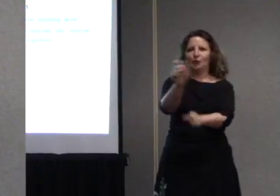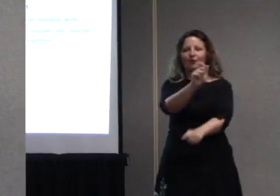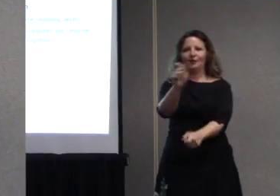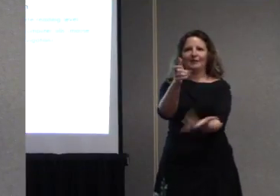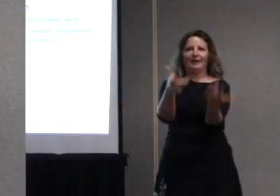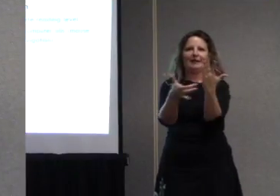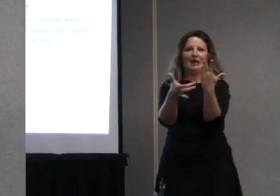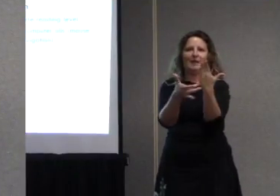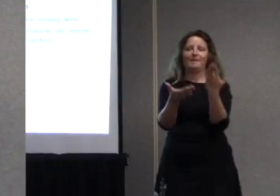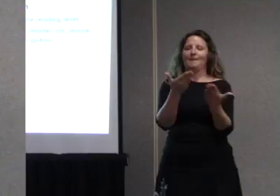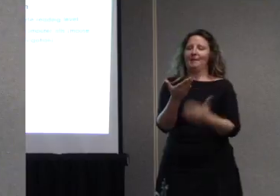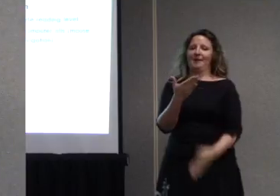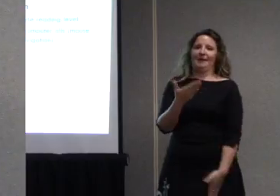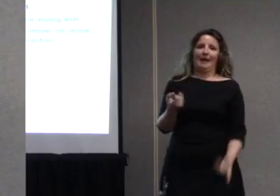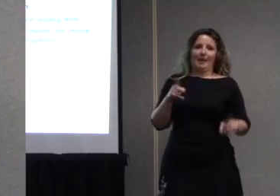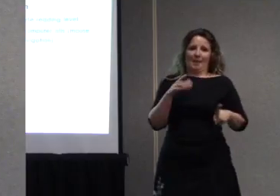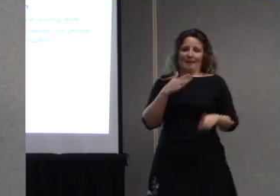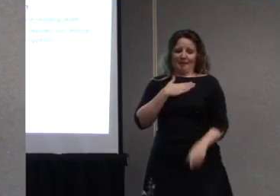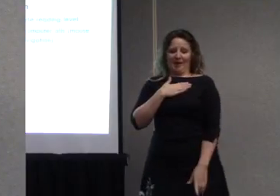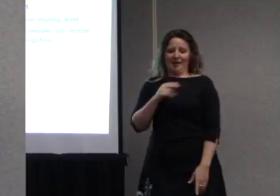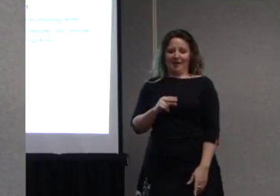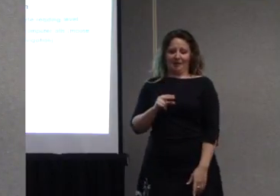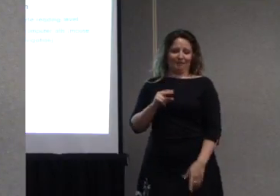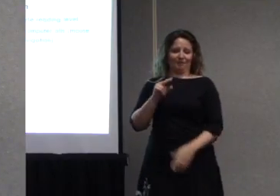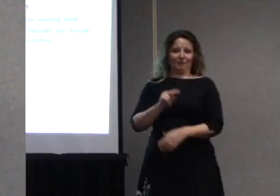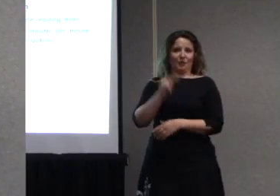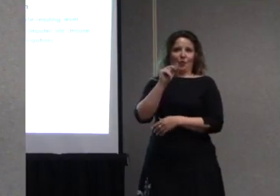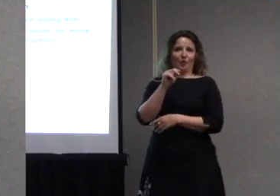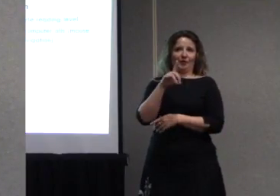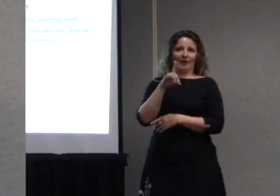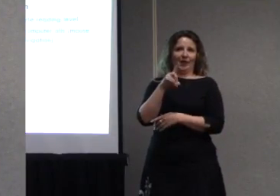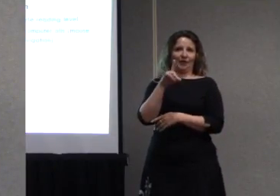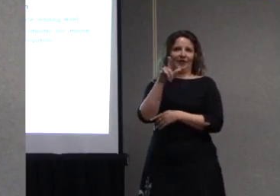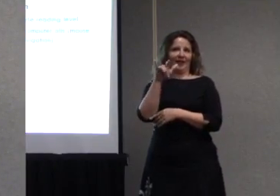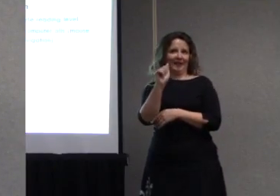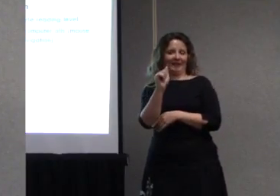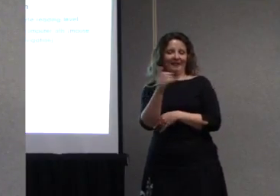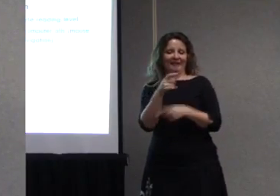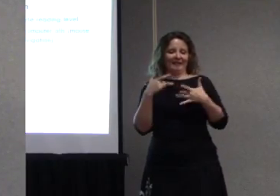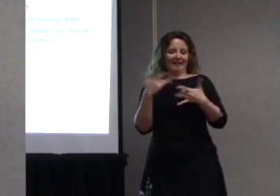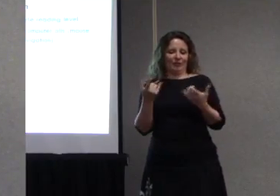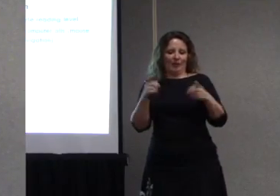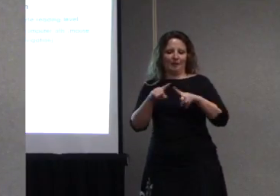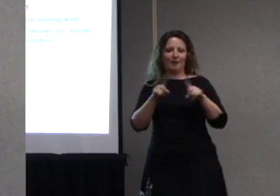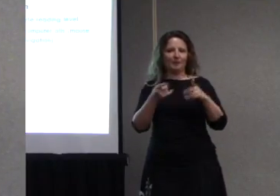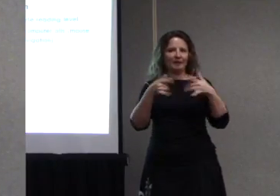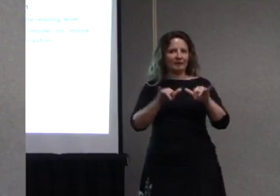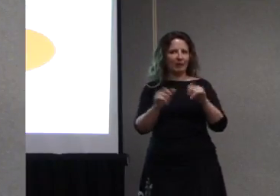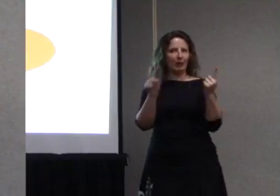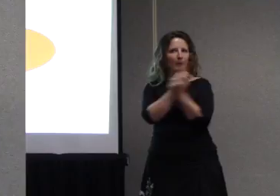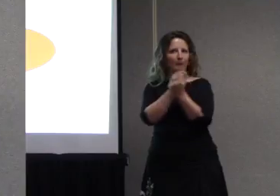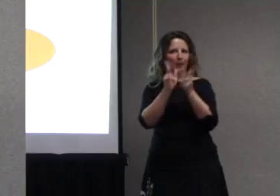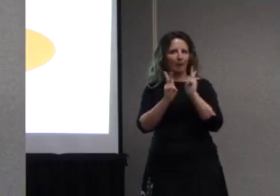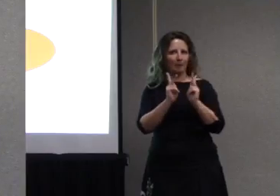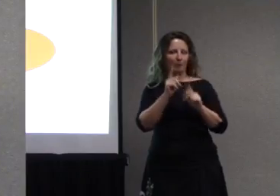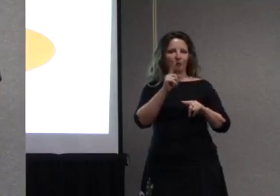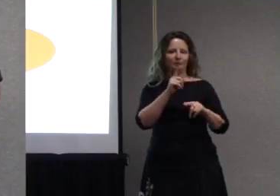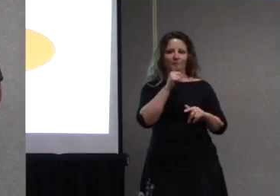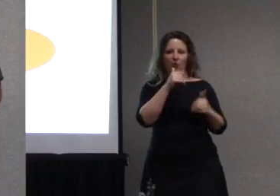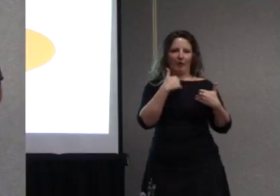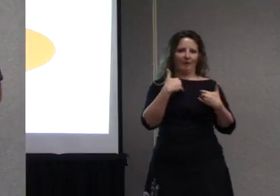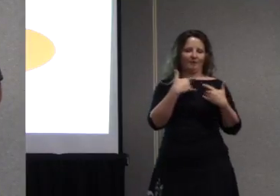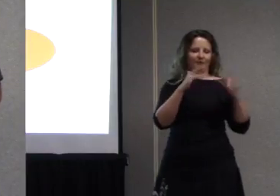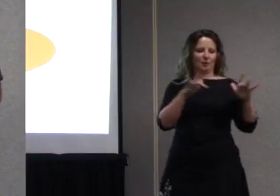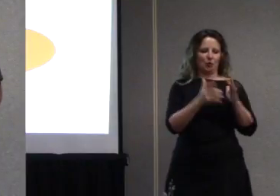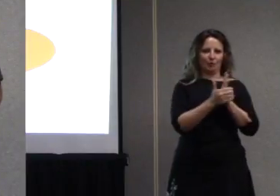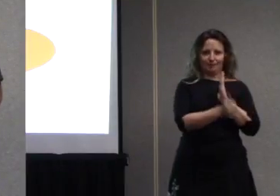used to using a computer. Maybe that's an Eastern North Carolina thing, I don't know. But there are still folks that are out there like that.